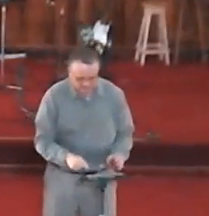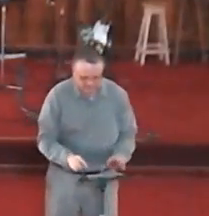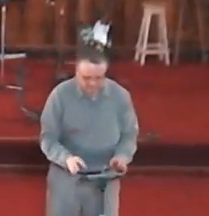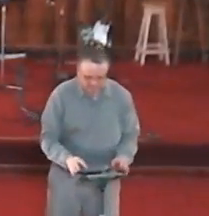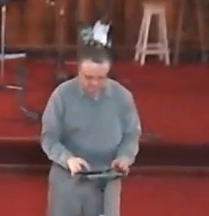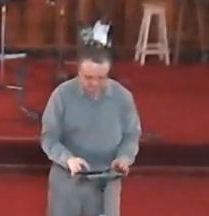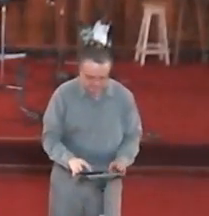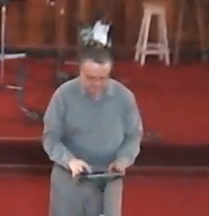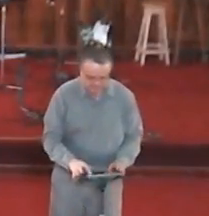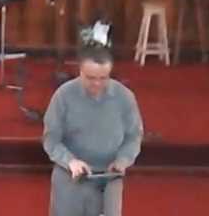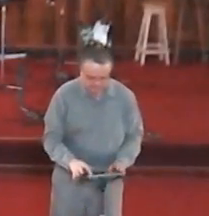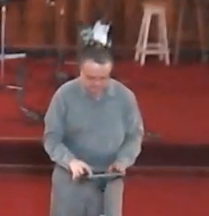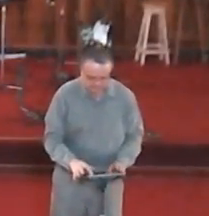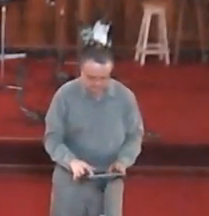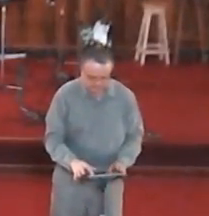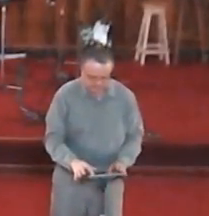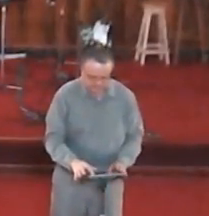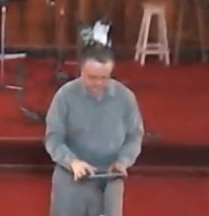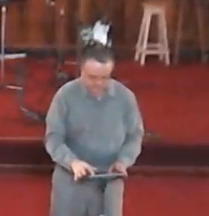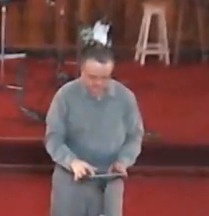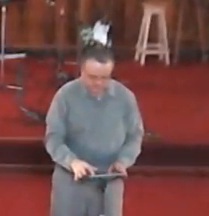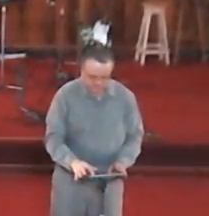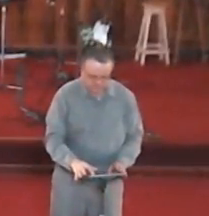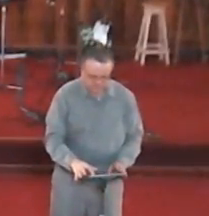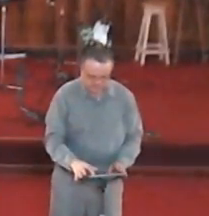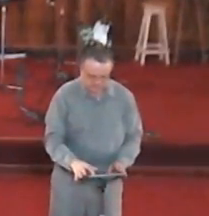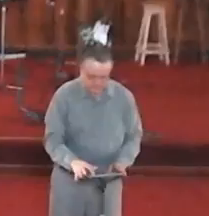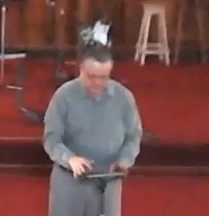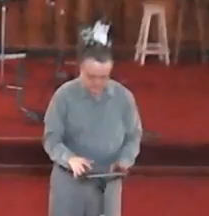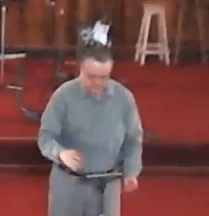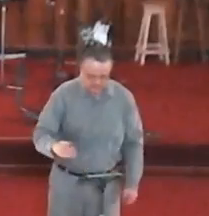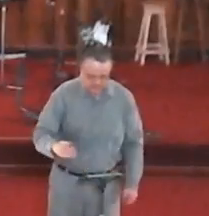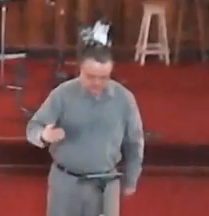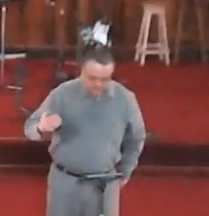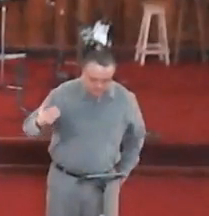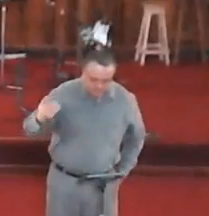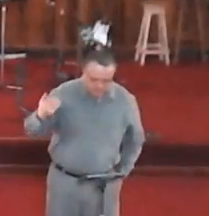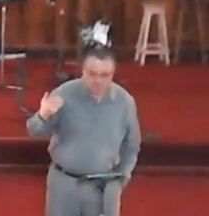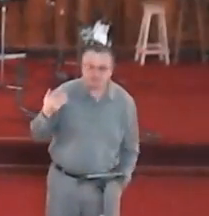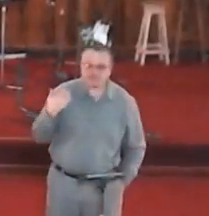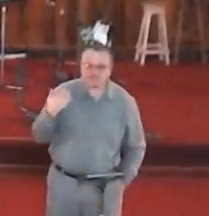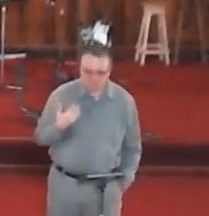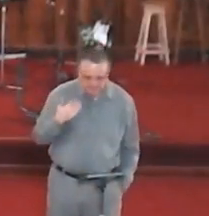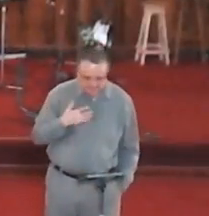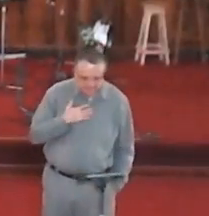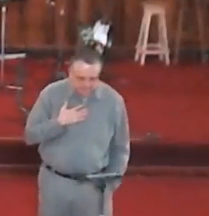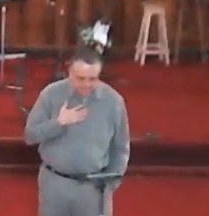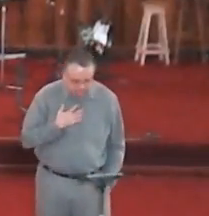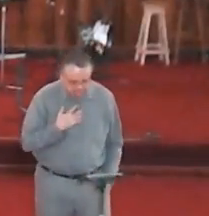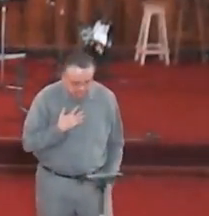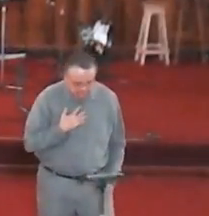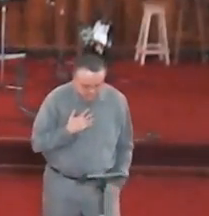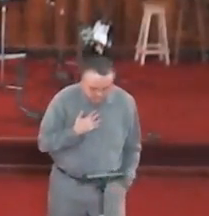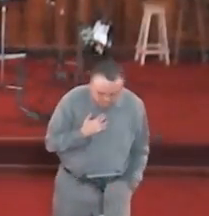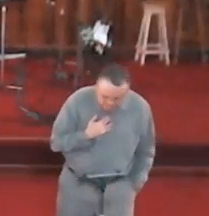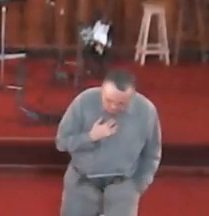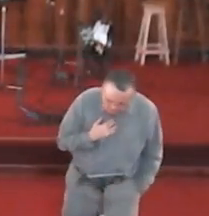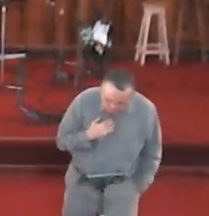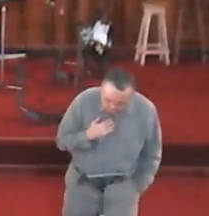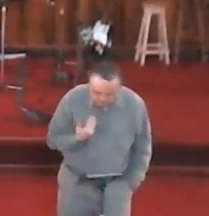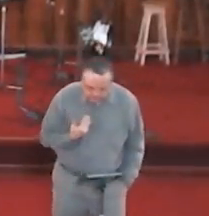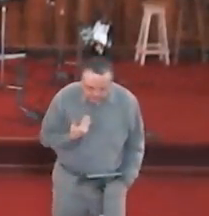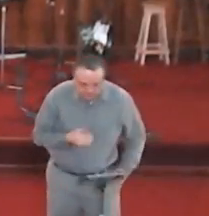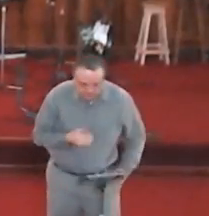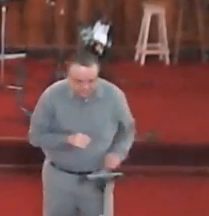23, he has to escape from Damascus because the Jewish leaders are after him. Hechos 9:26, leo. Dice,